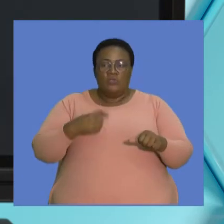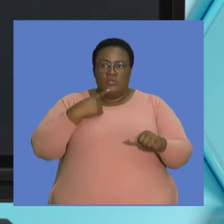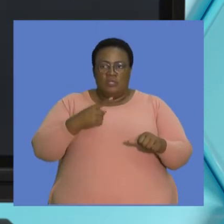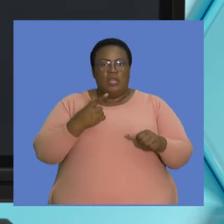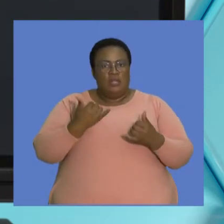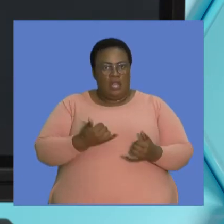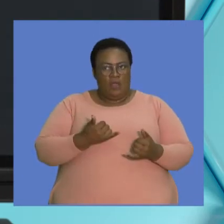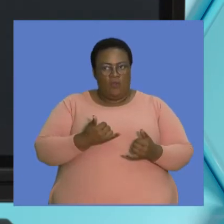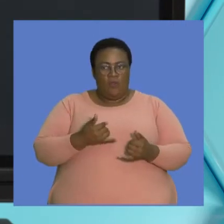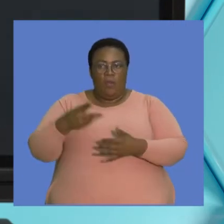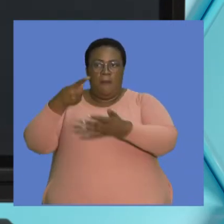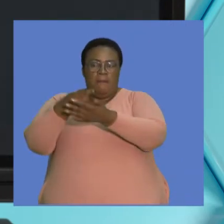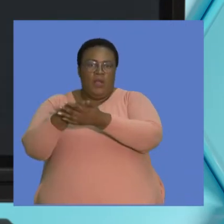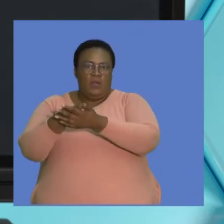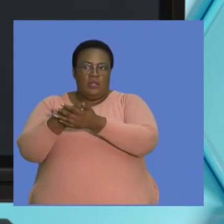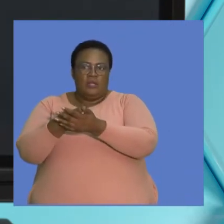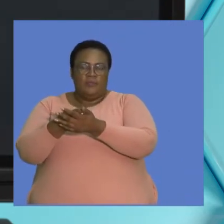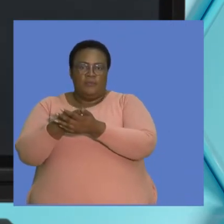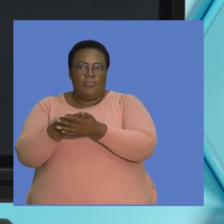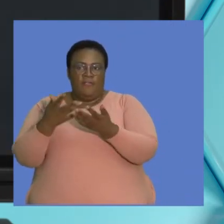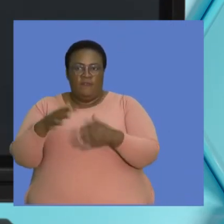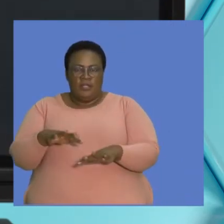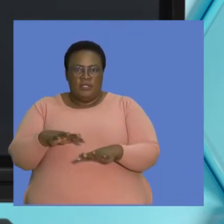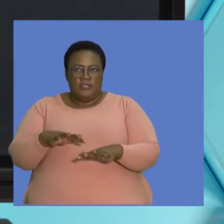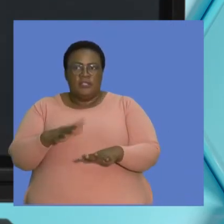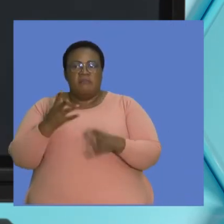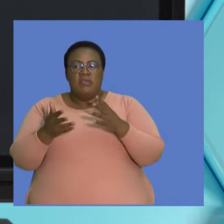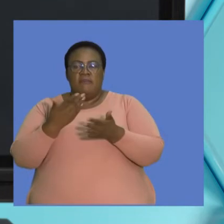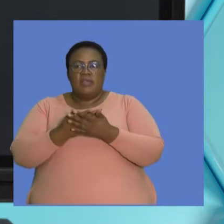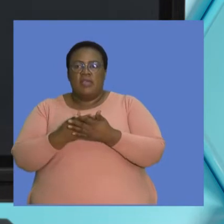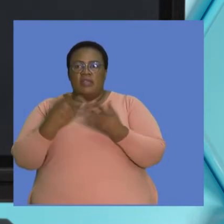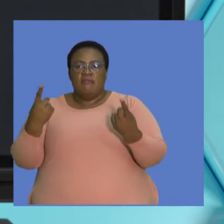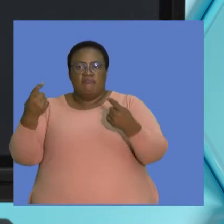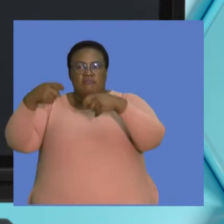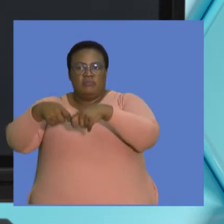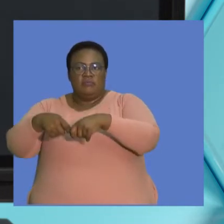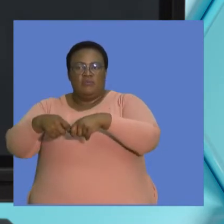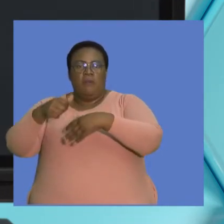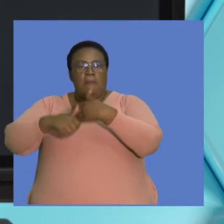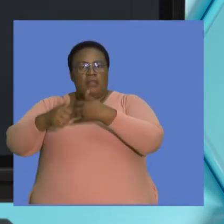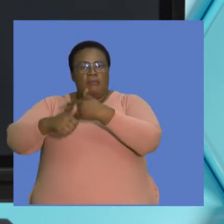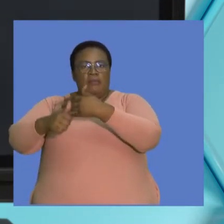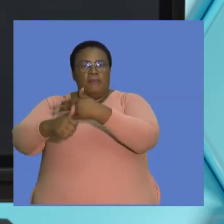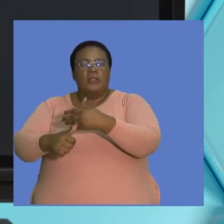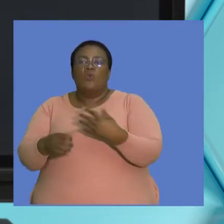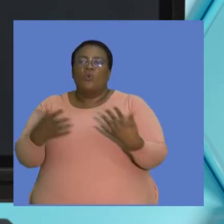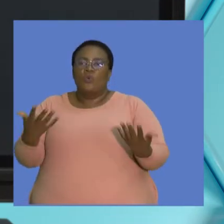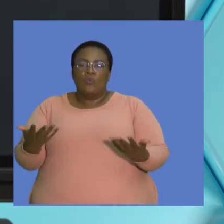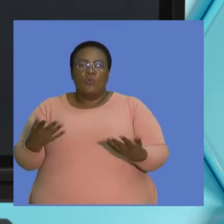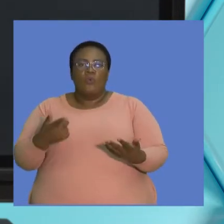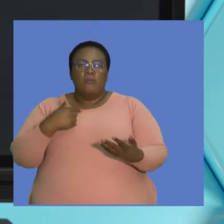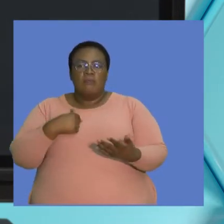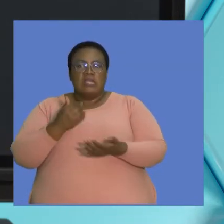savings account to say, okay, now I just bought mine, let me open a savings account. Maybe I'm gonna contribute to it